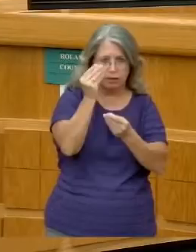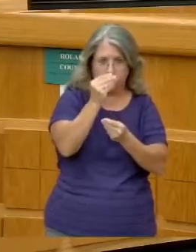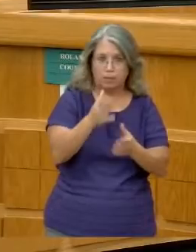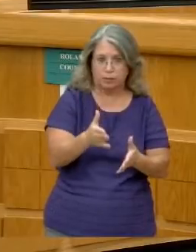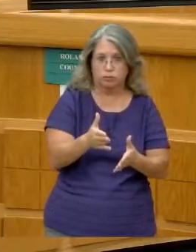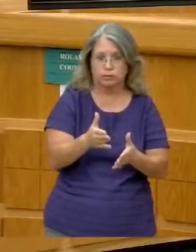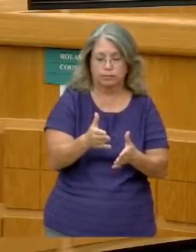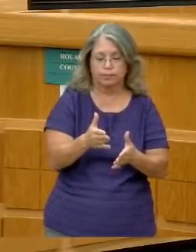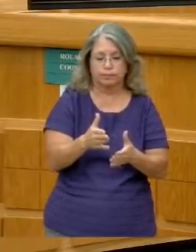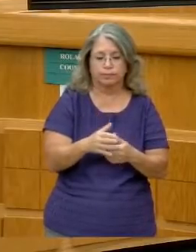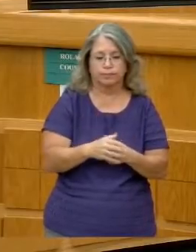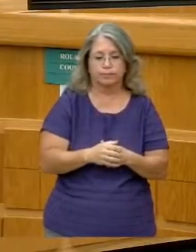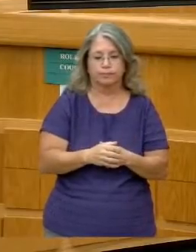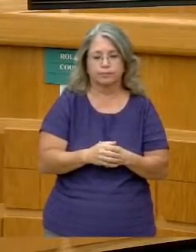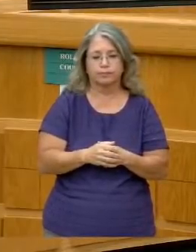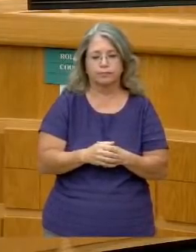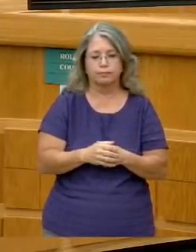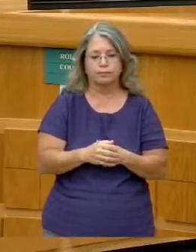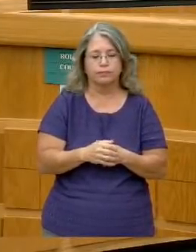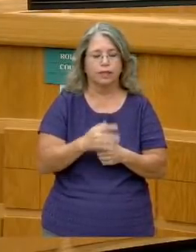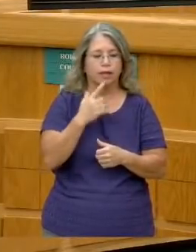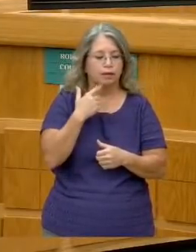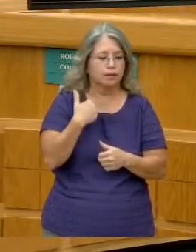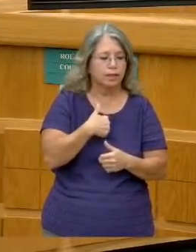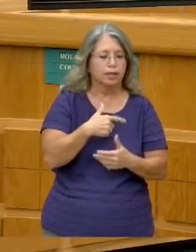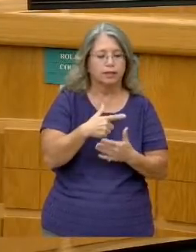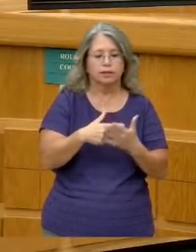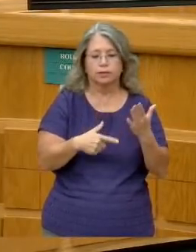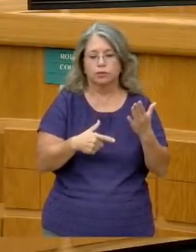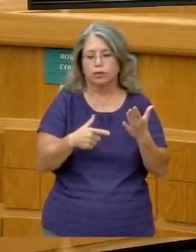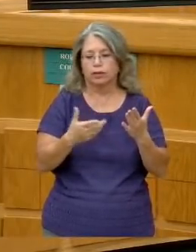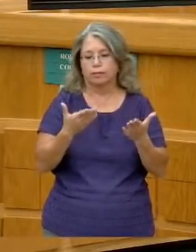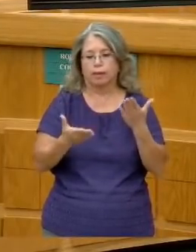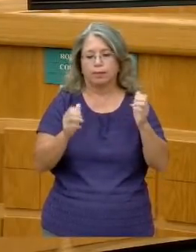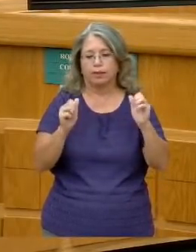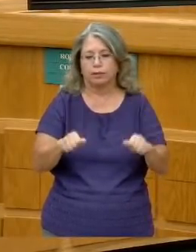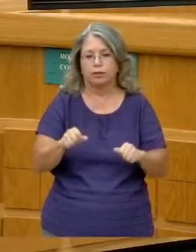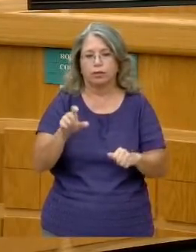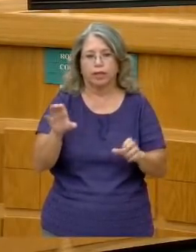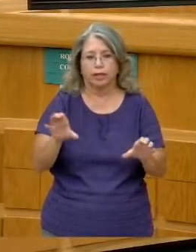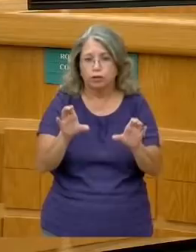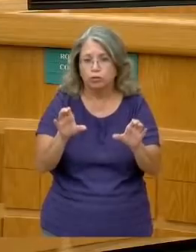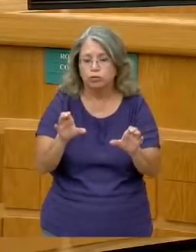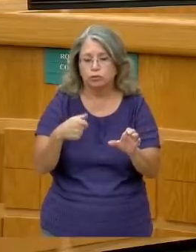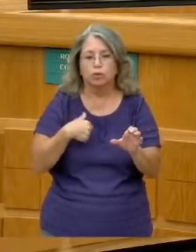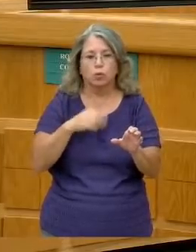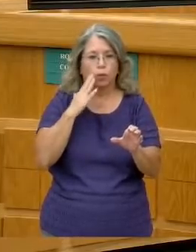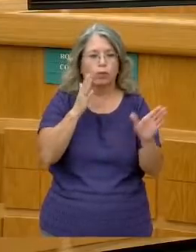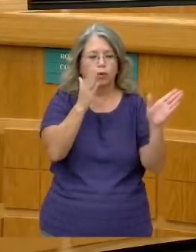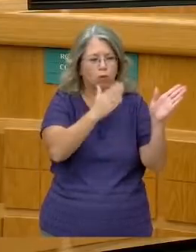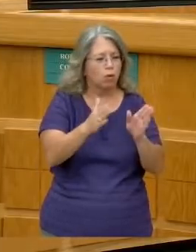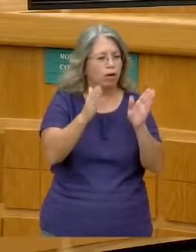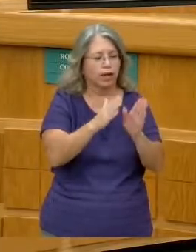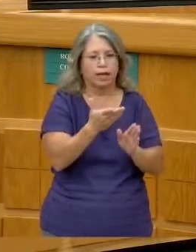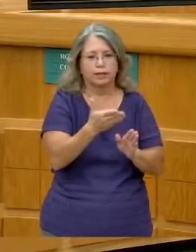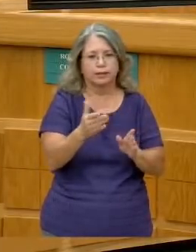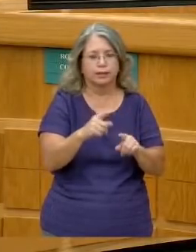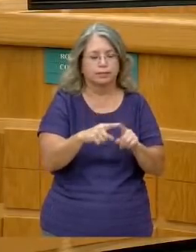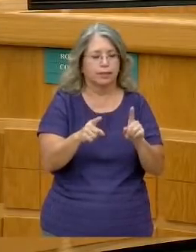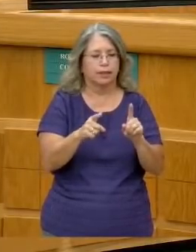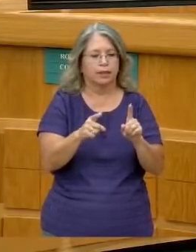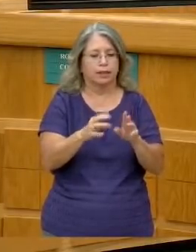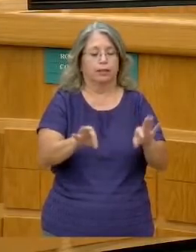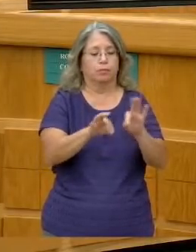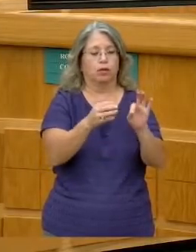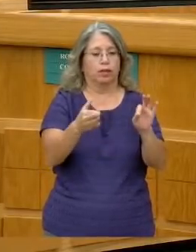her. And tell us what you might want to do, and we'll get that organized. But the key thing is, who do we call? We